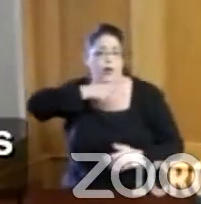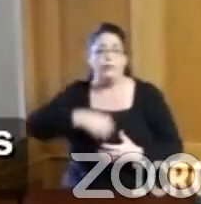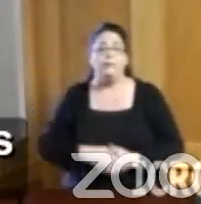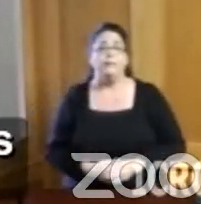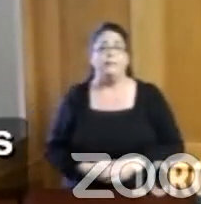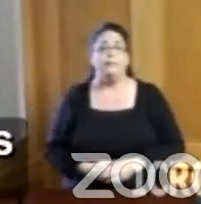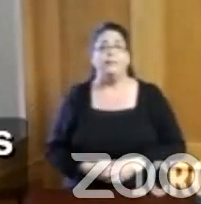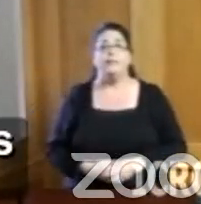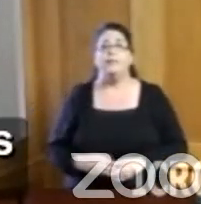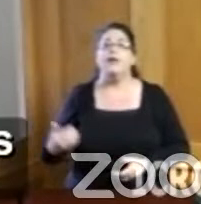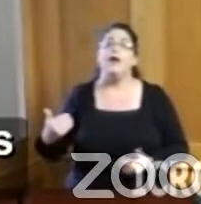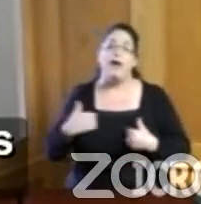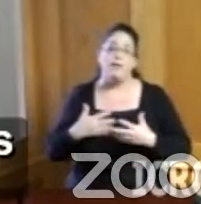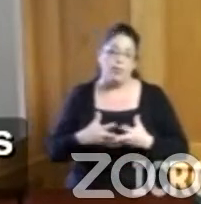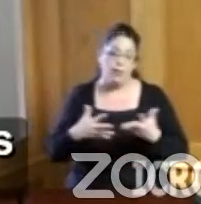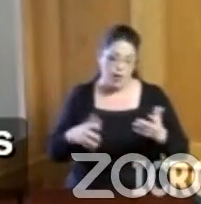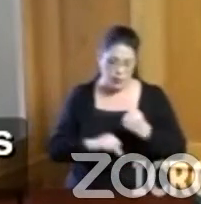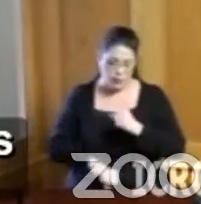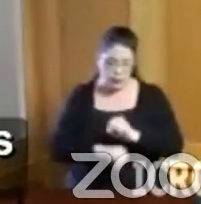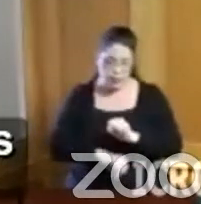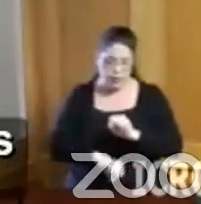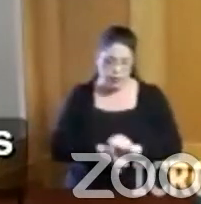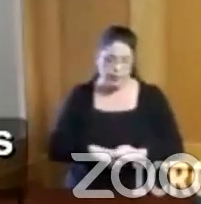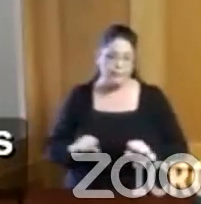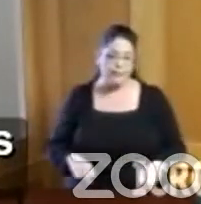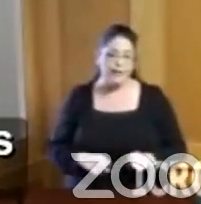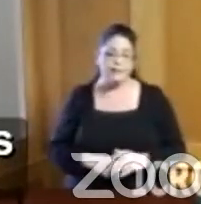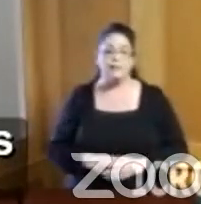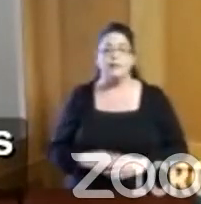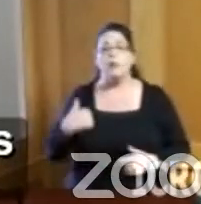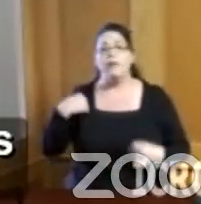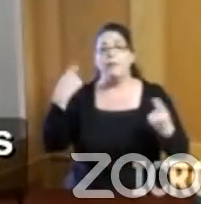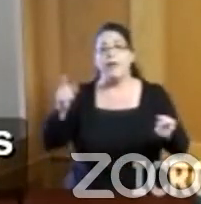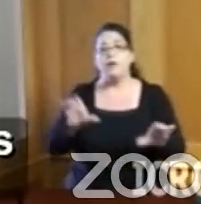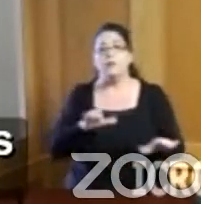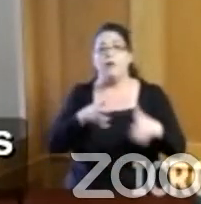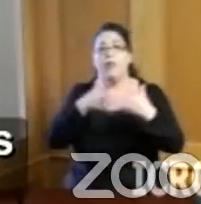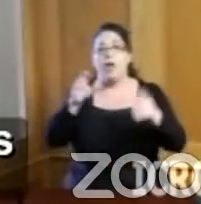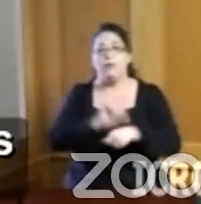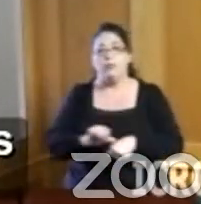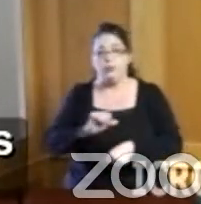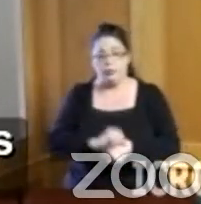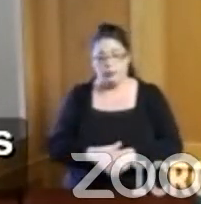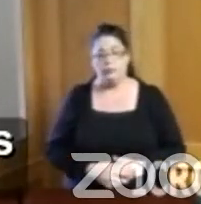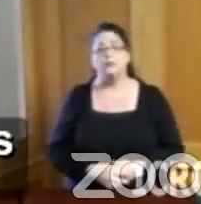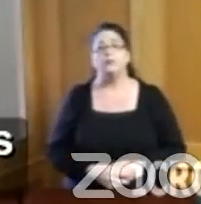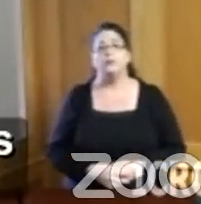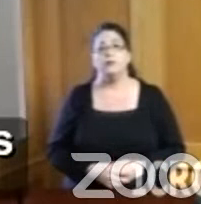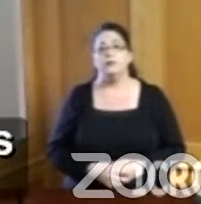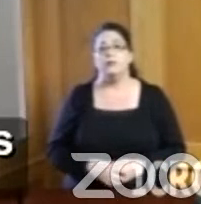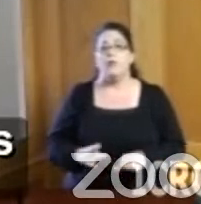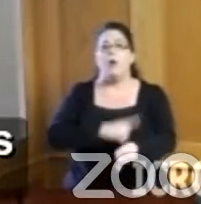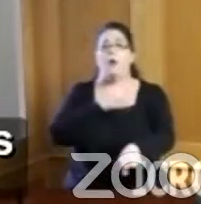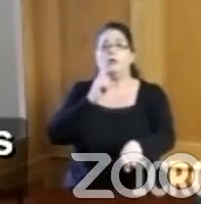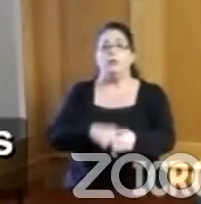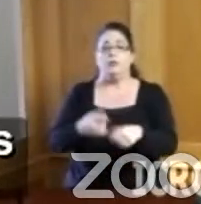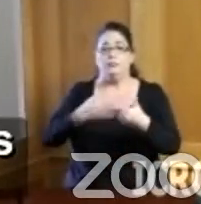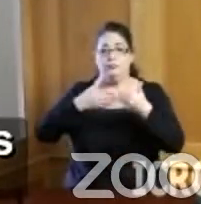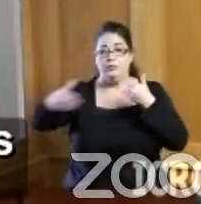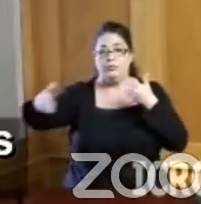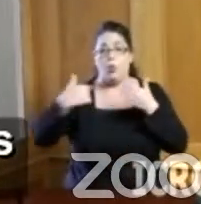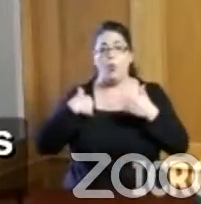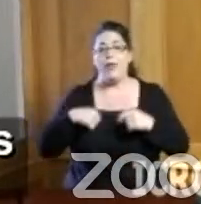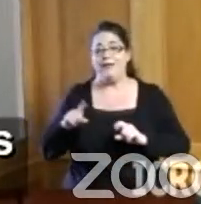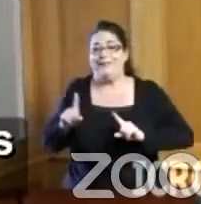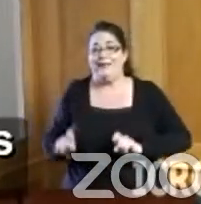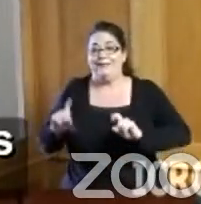said, we do have a lot of work to do. We're doing a lot of work. It's a long-term effort. We have a lot of different pilots that we're doing